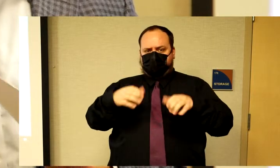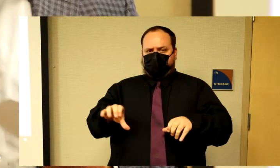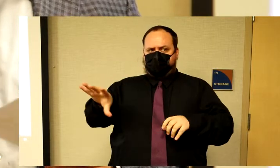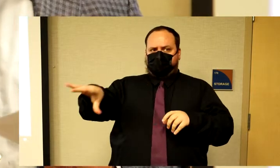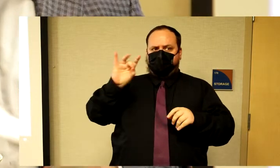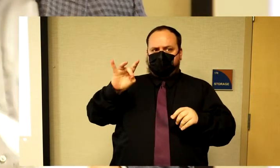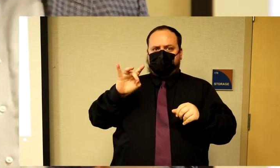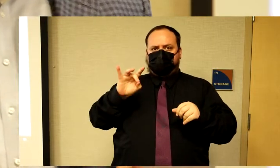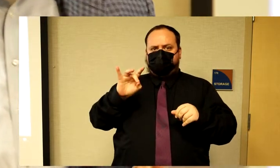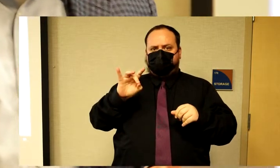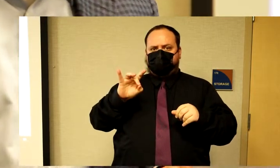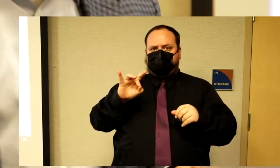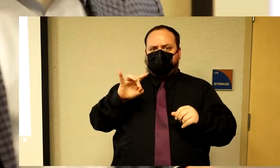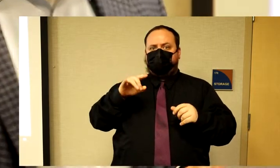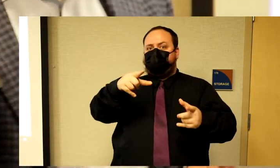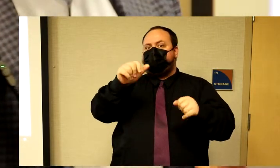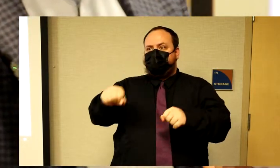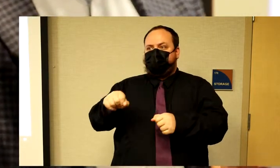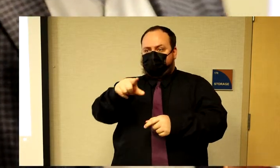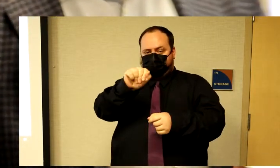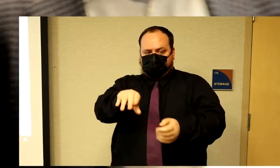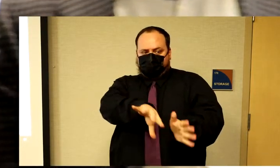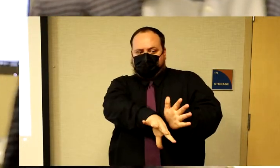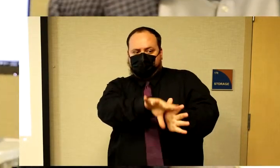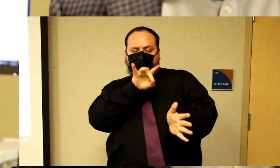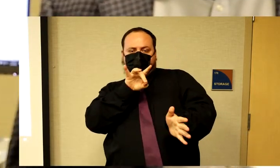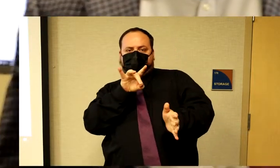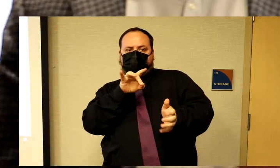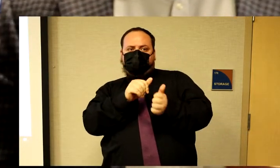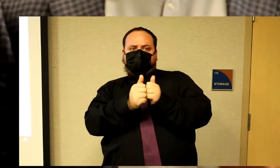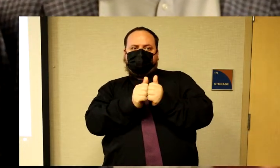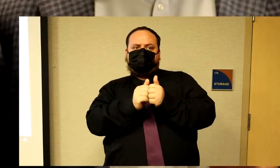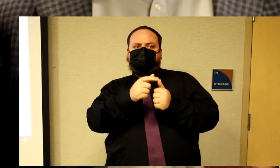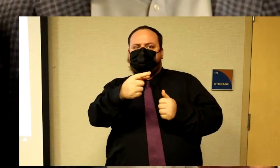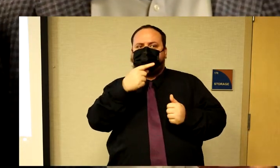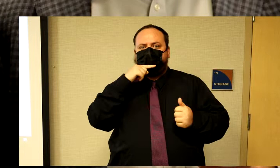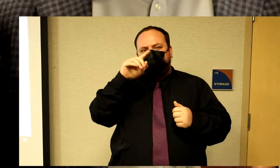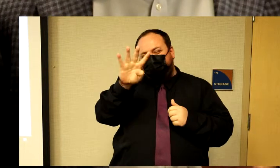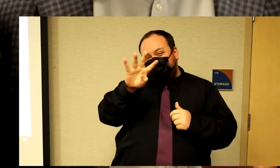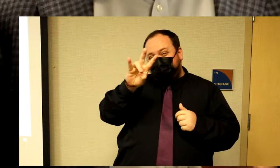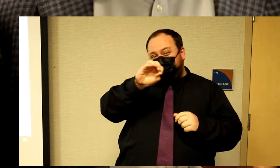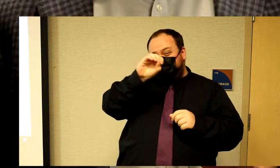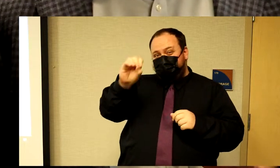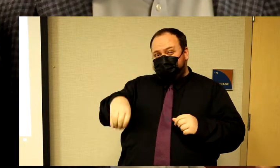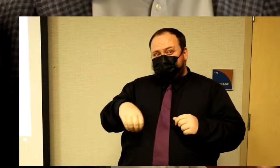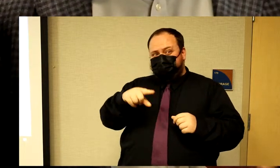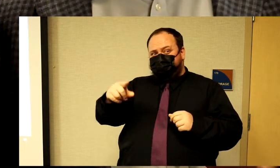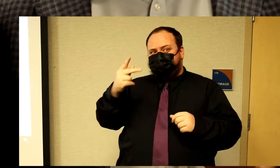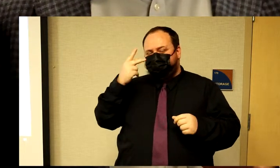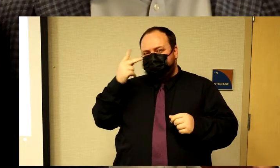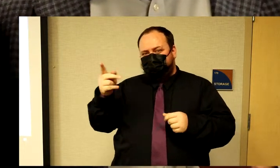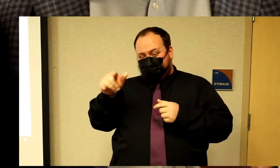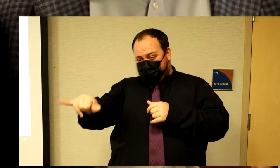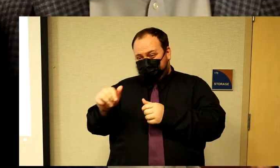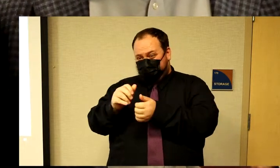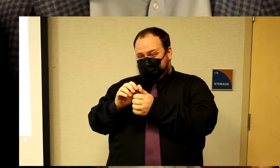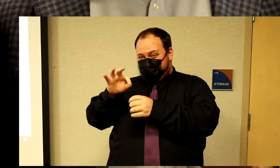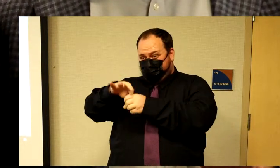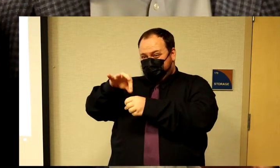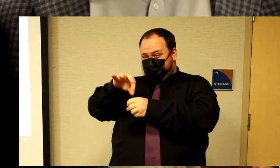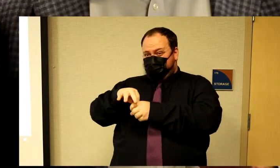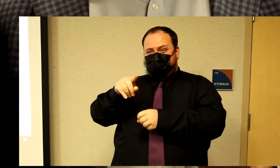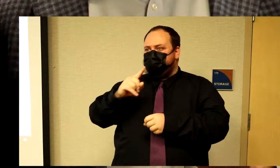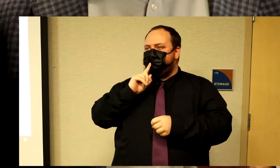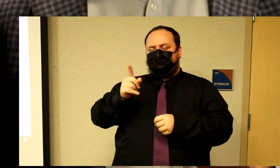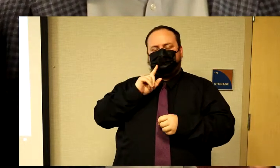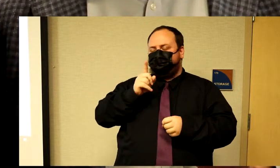someone. I lost my election by eight It votes seems like last you might be able time. to elect 3, though. At 47%, if you look at the vote, you're not even considered